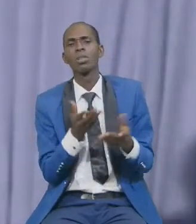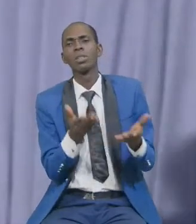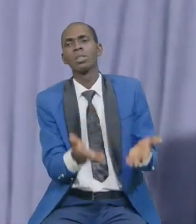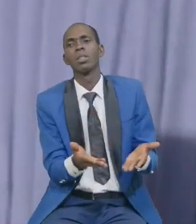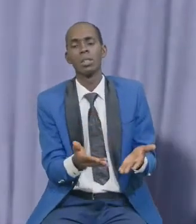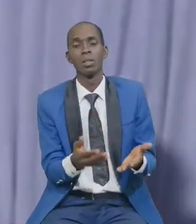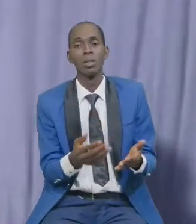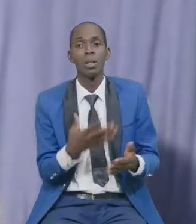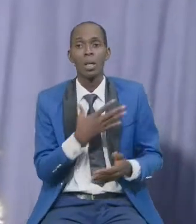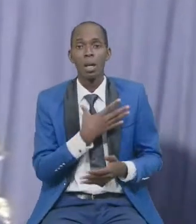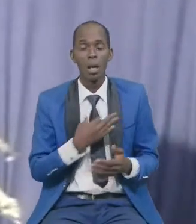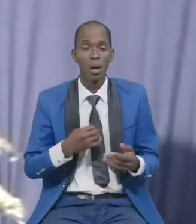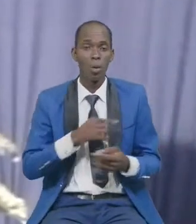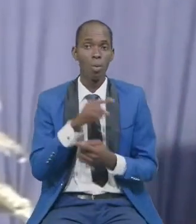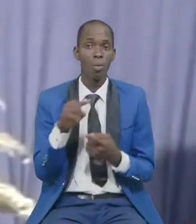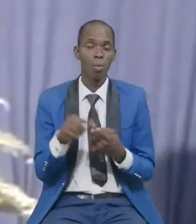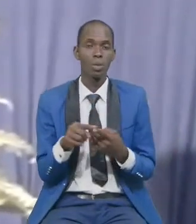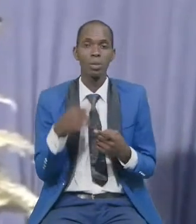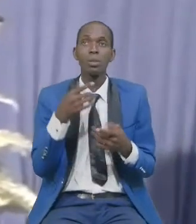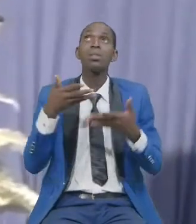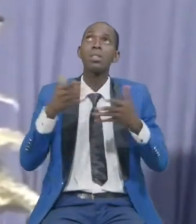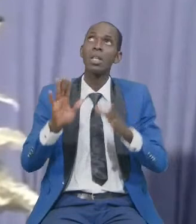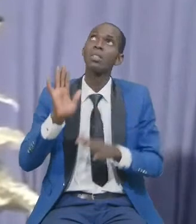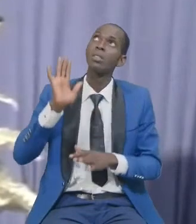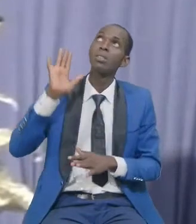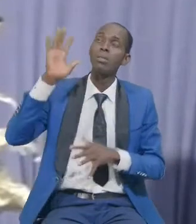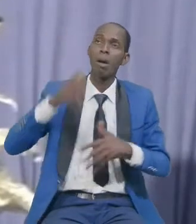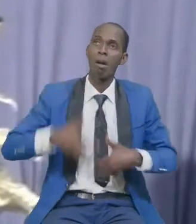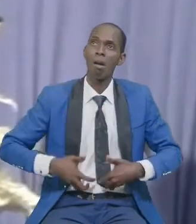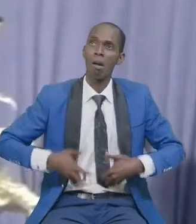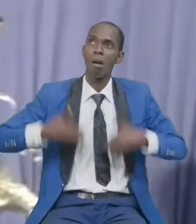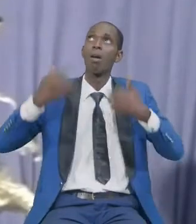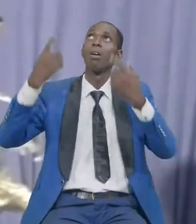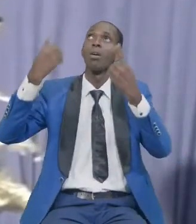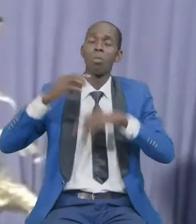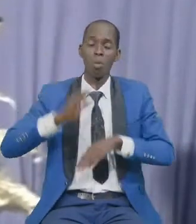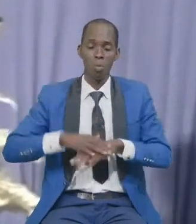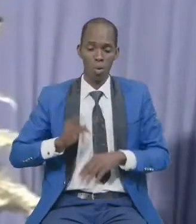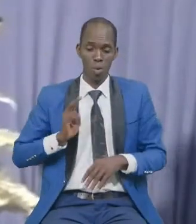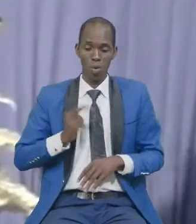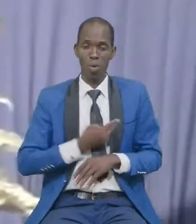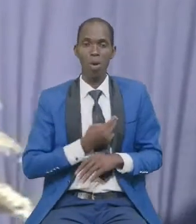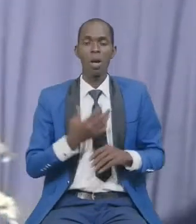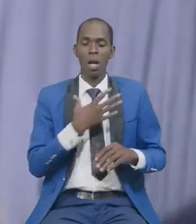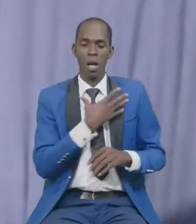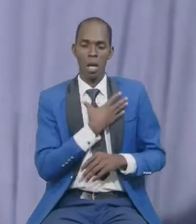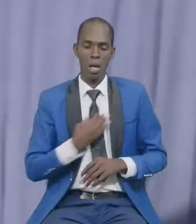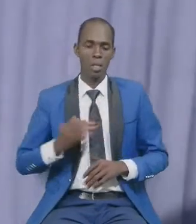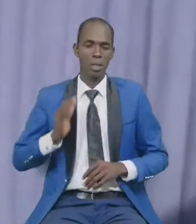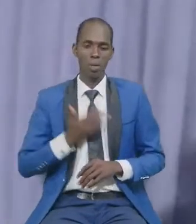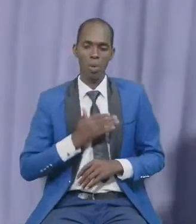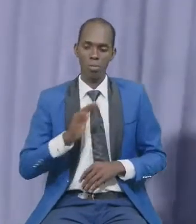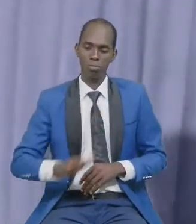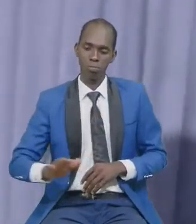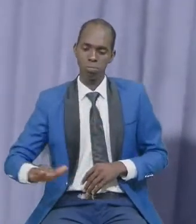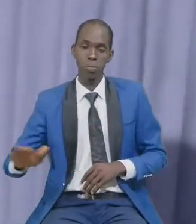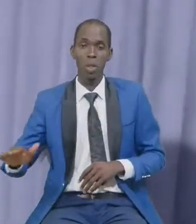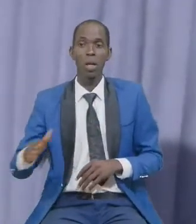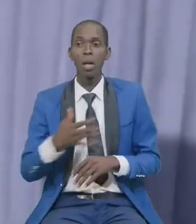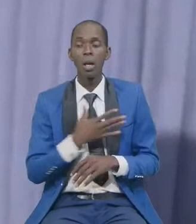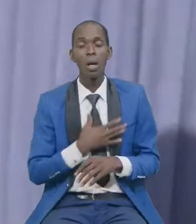his blood come upon us and our children. And many people that sin